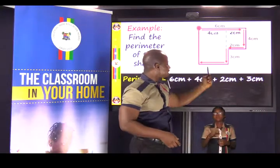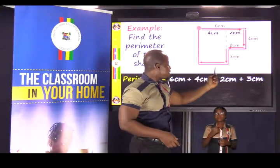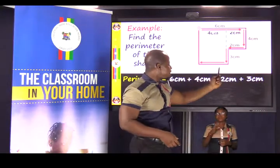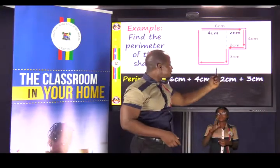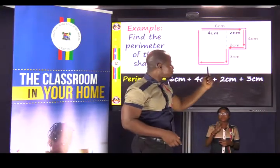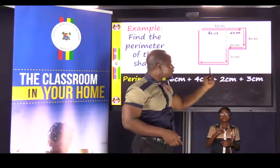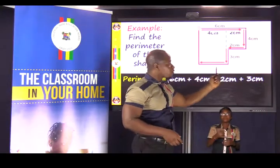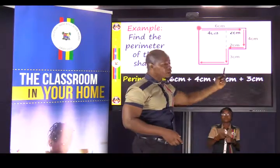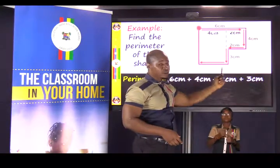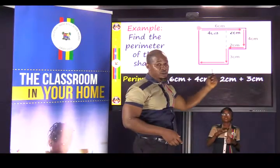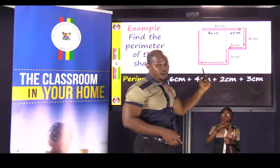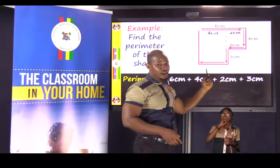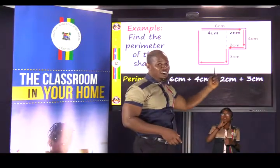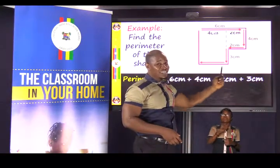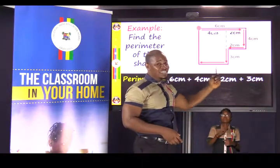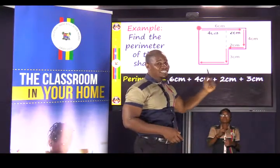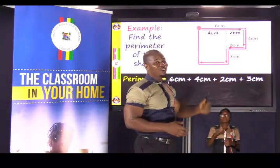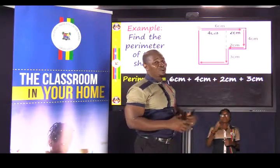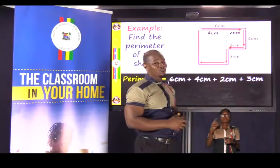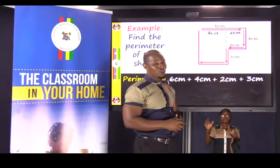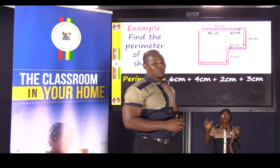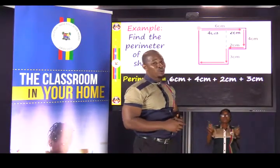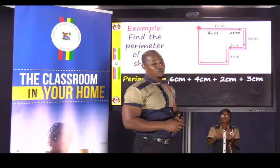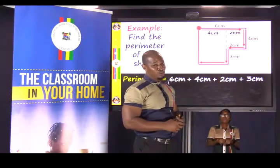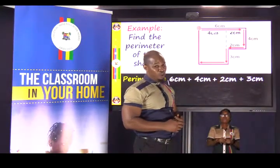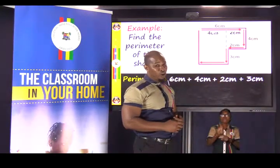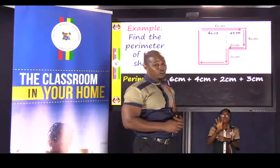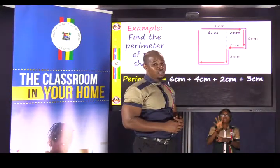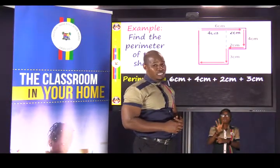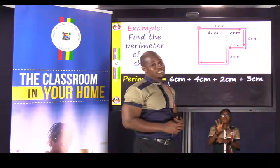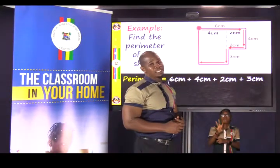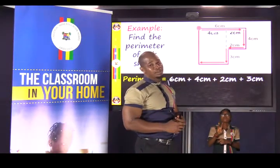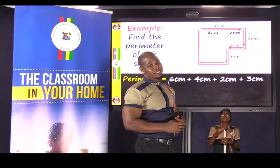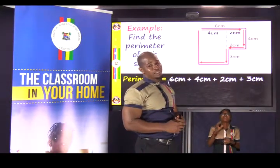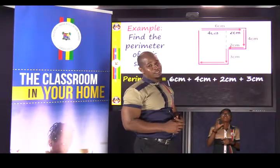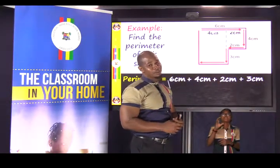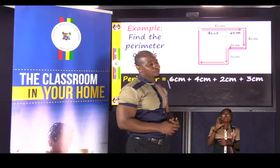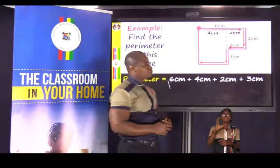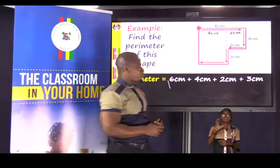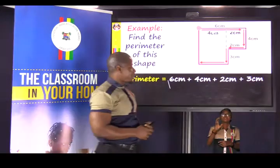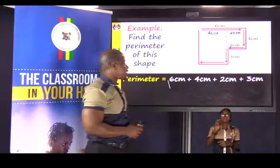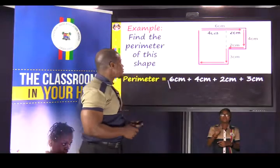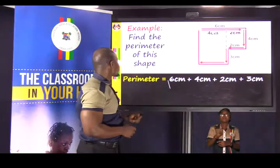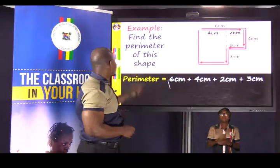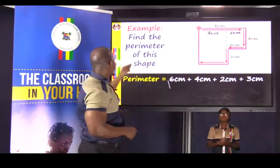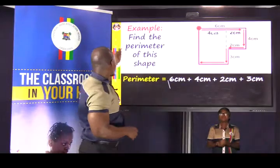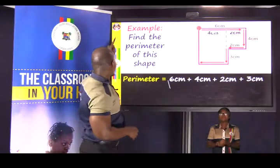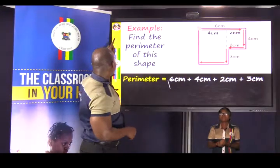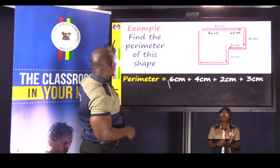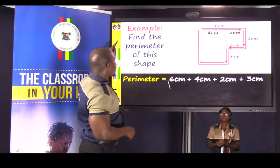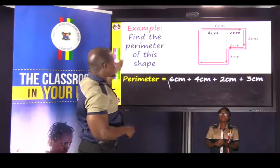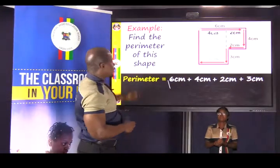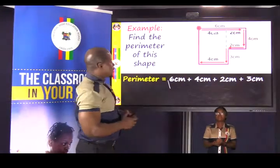centimeters, that means this place from here to here is also 4 centimeters. Okay.